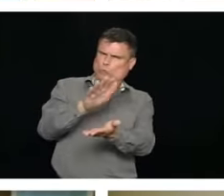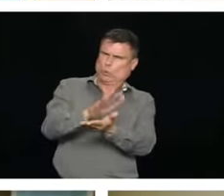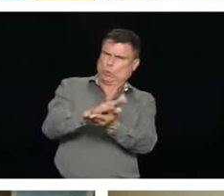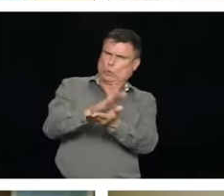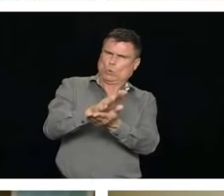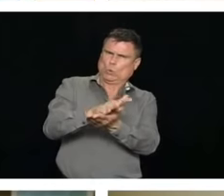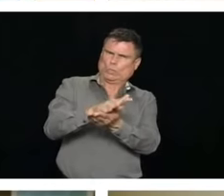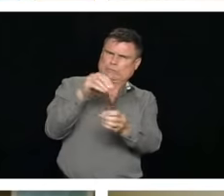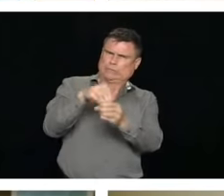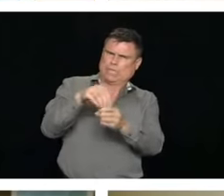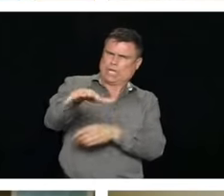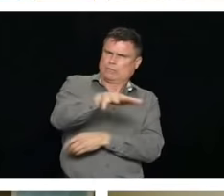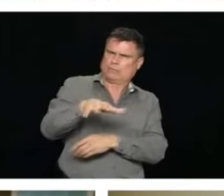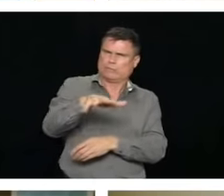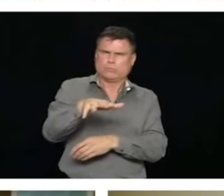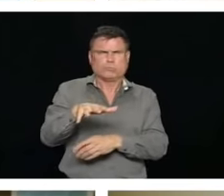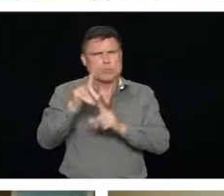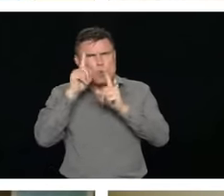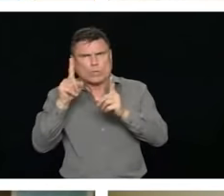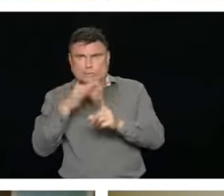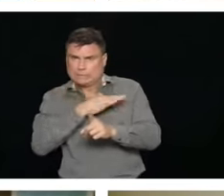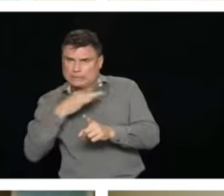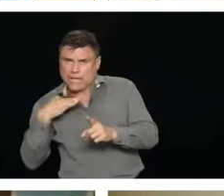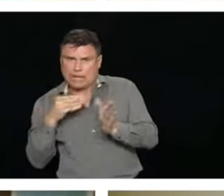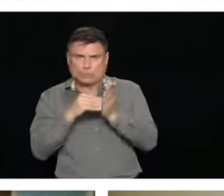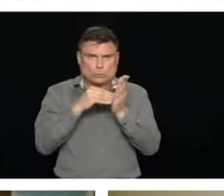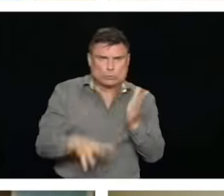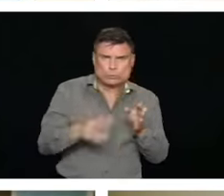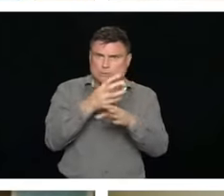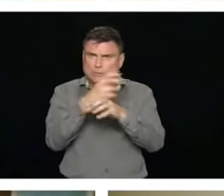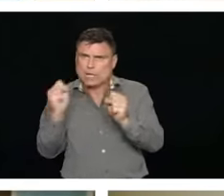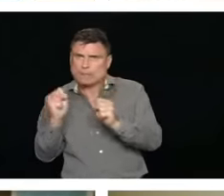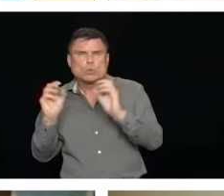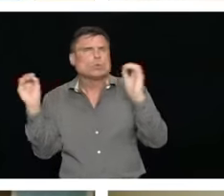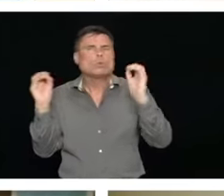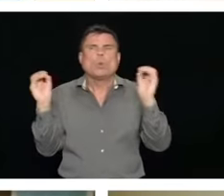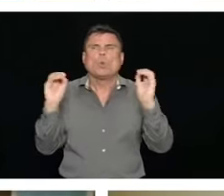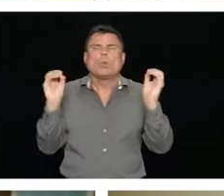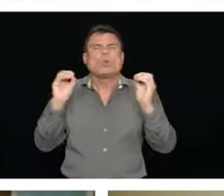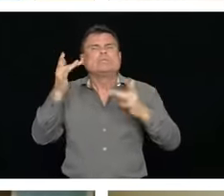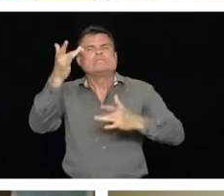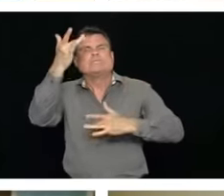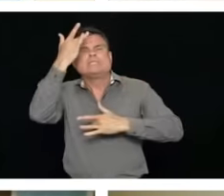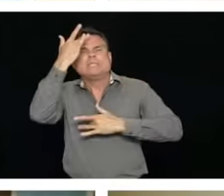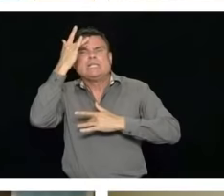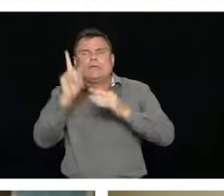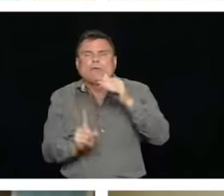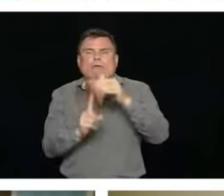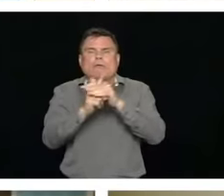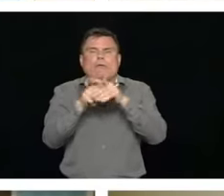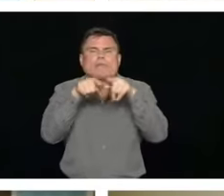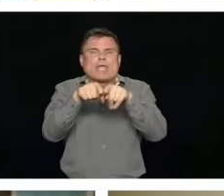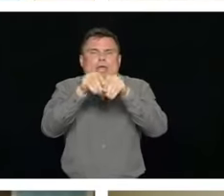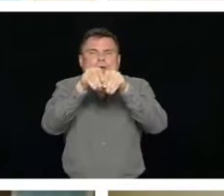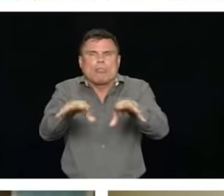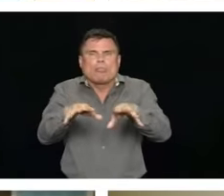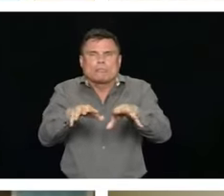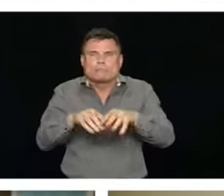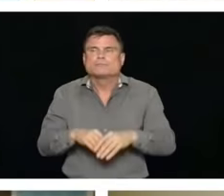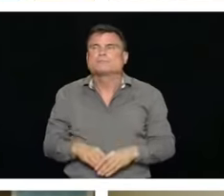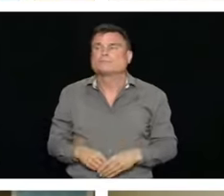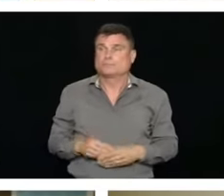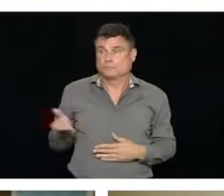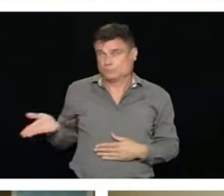you. Mm-hmm. Thanks so much for that question. As we all know, children have a